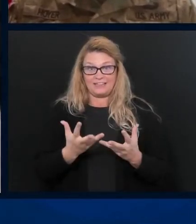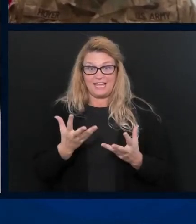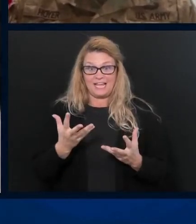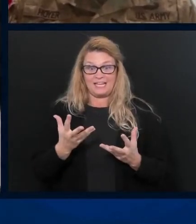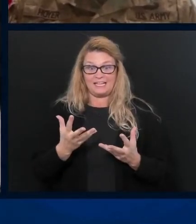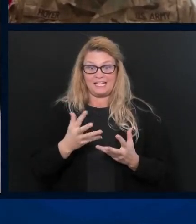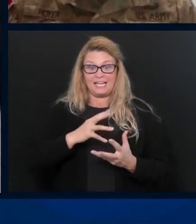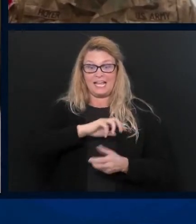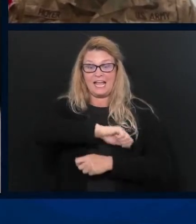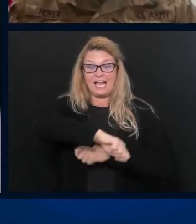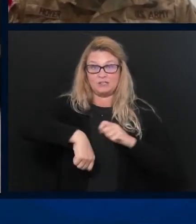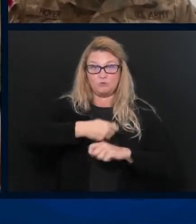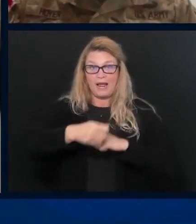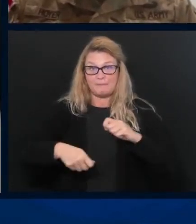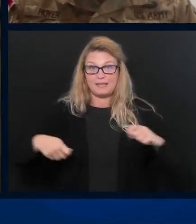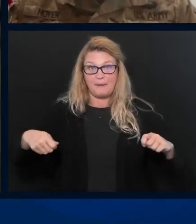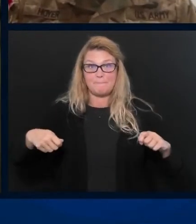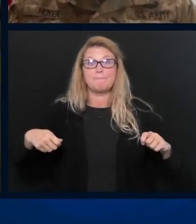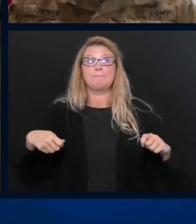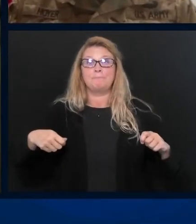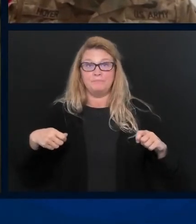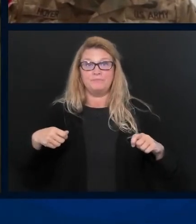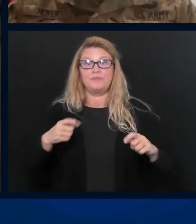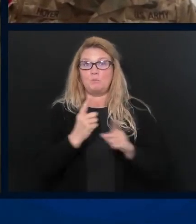packaged appropriately for delivery.